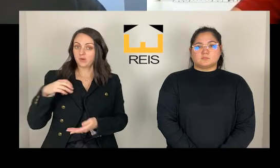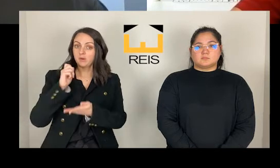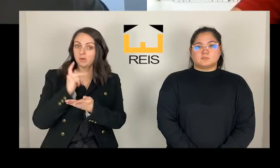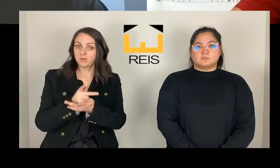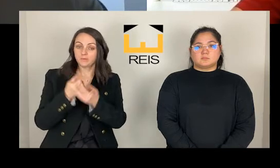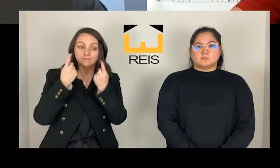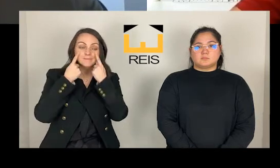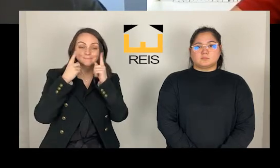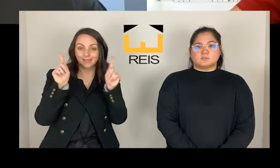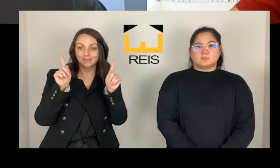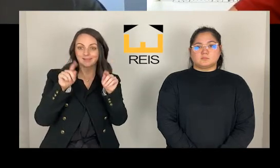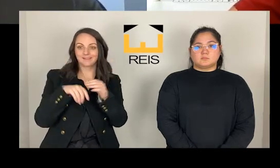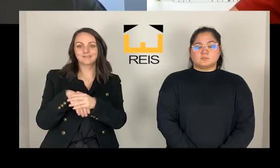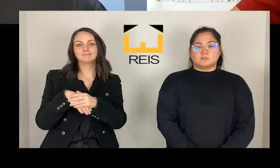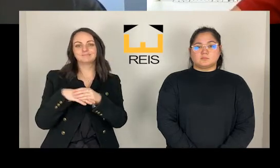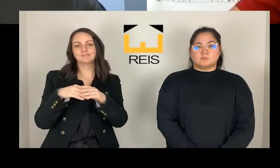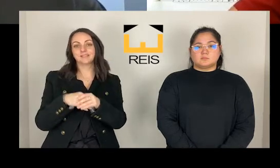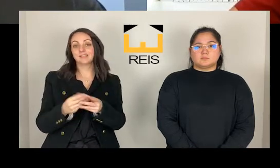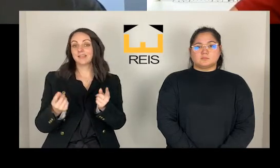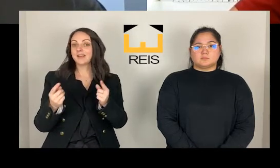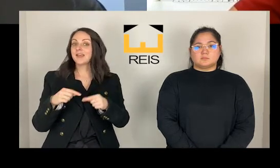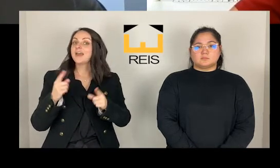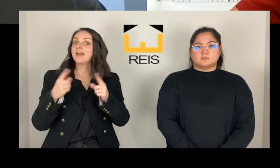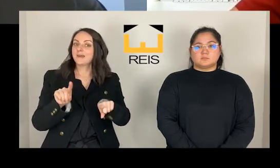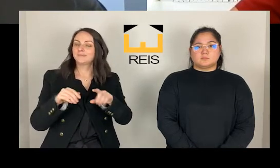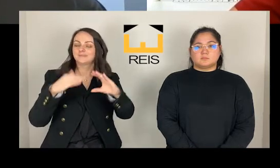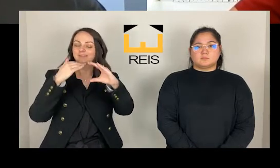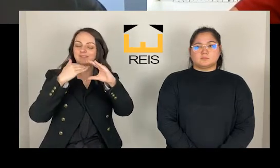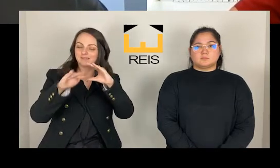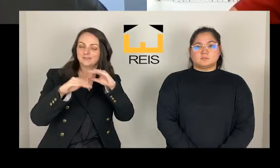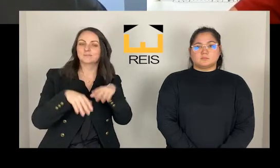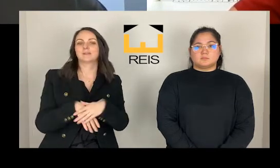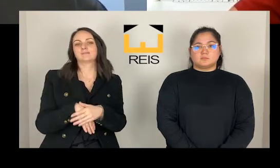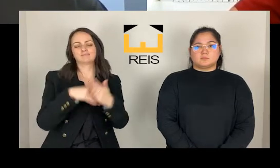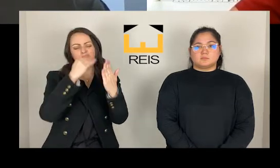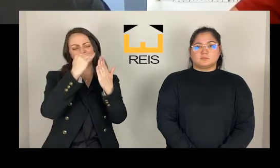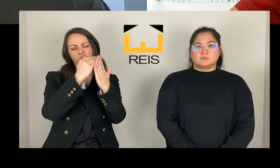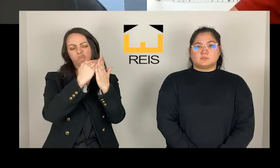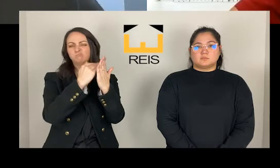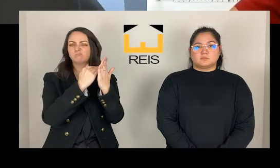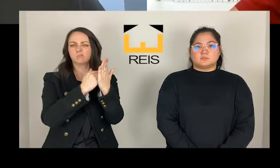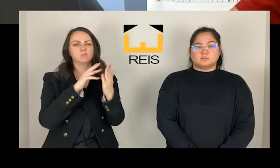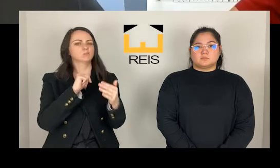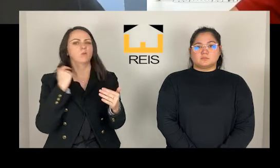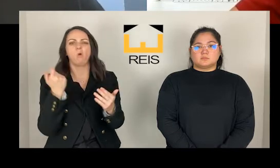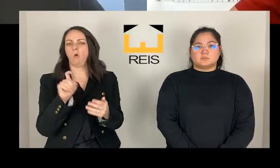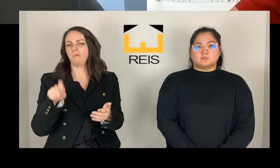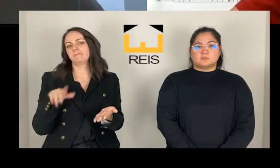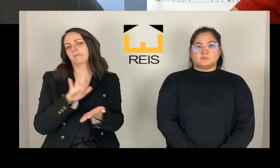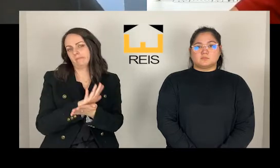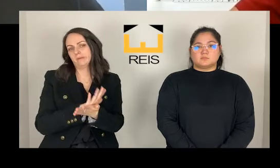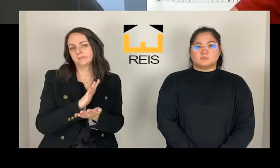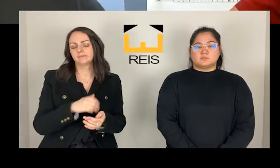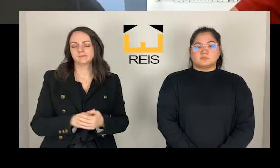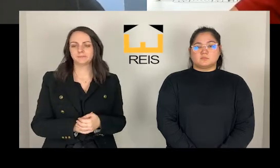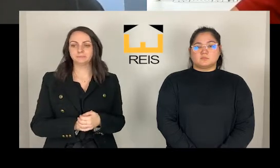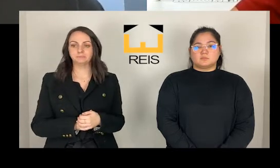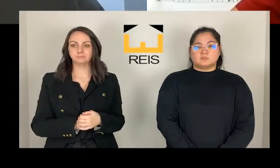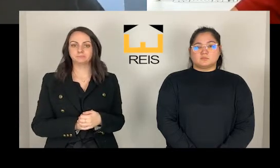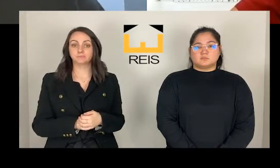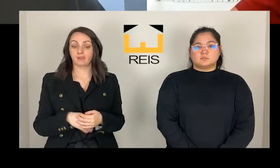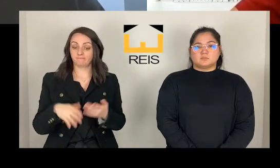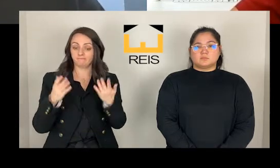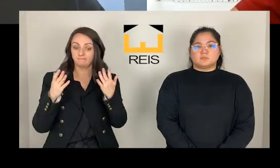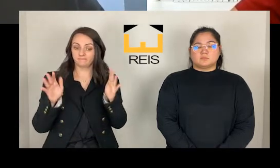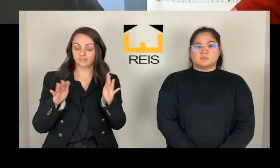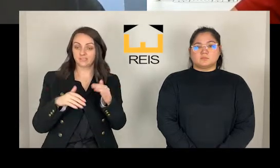go out that will list all of these items that are needed. Once those items are obtained, job verification is completed. At that